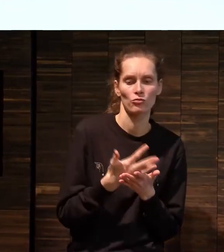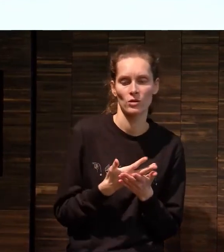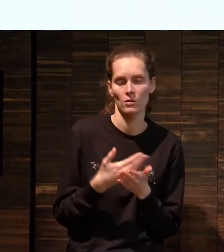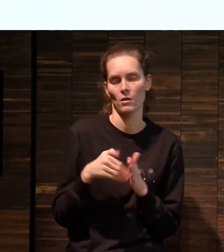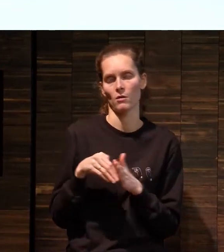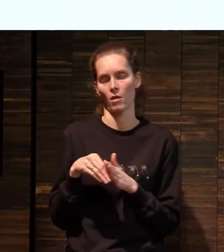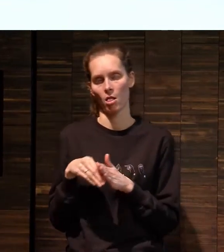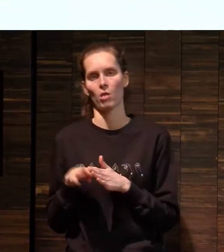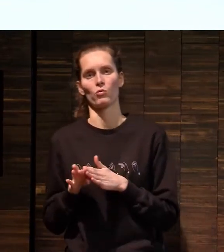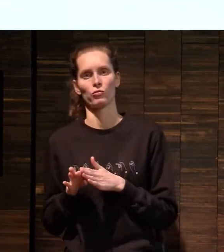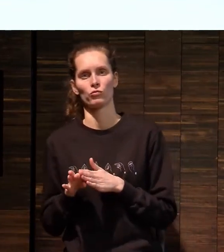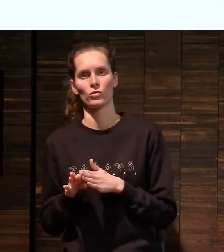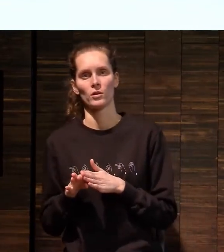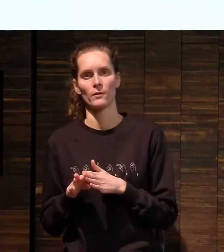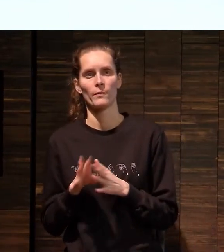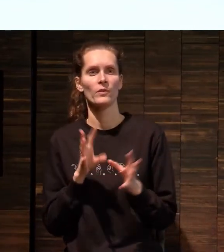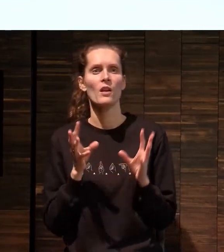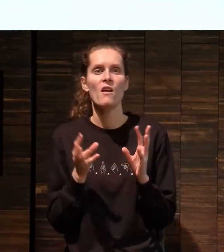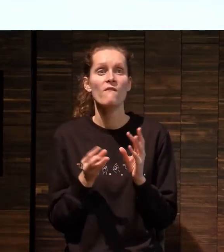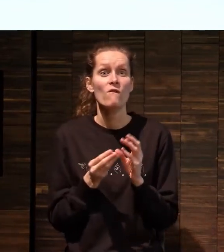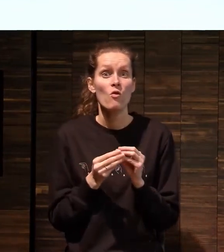the shorter the text, the better.